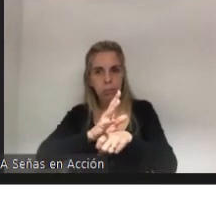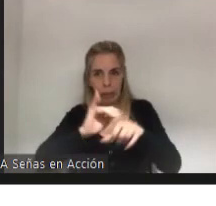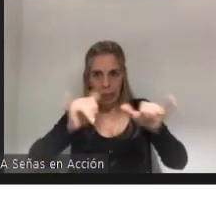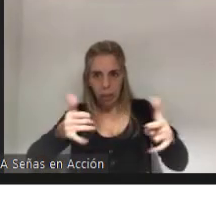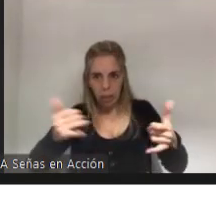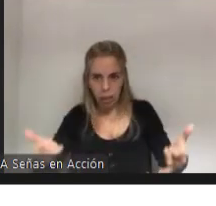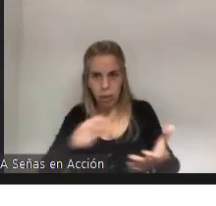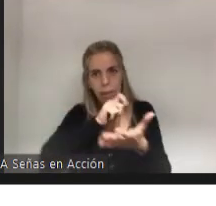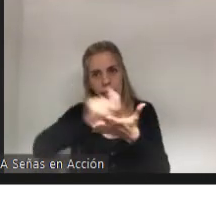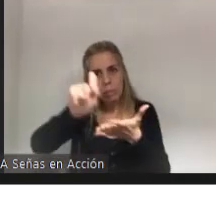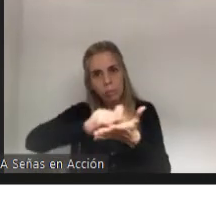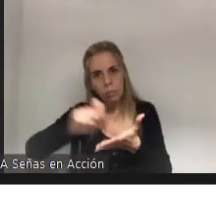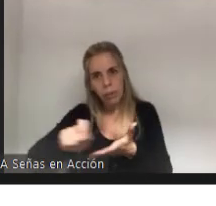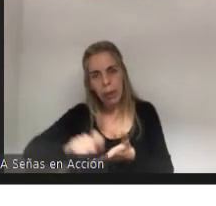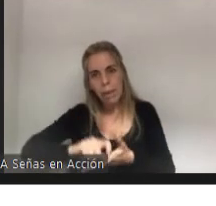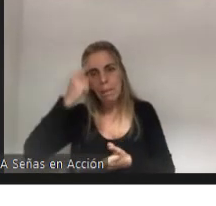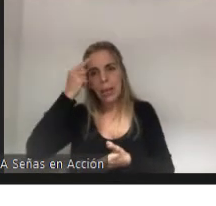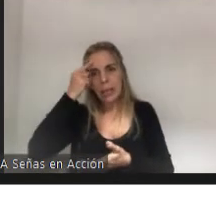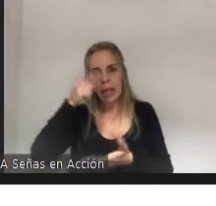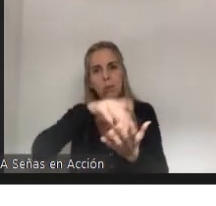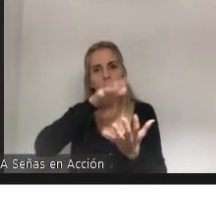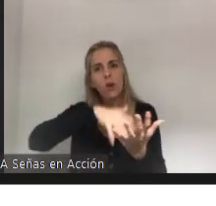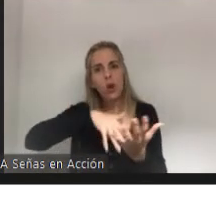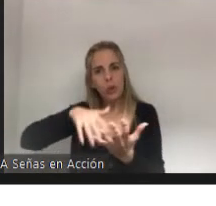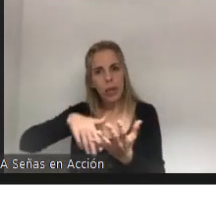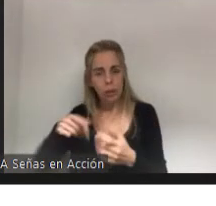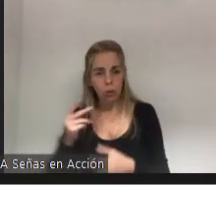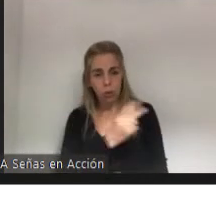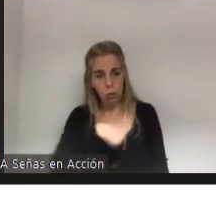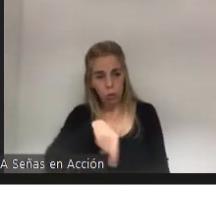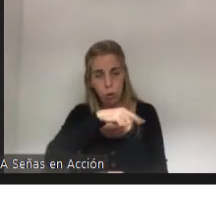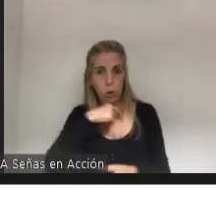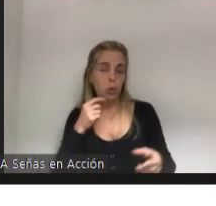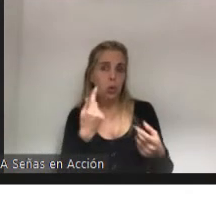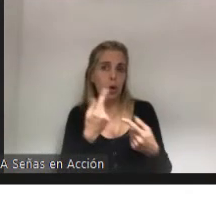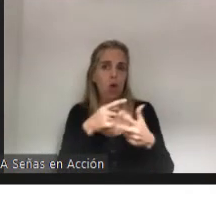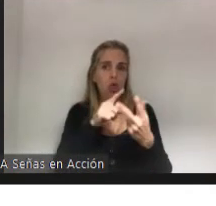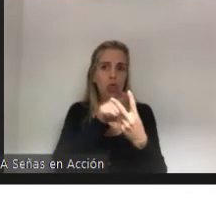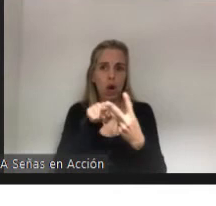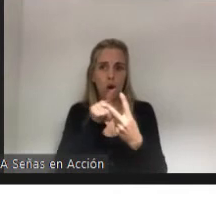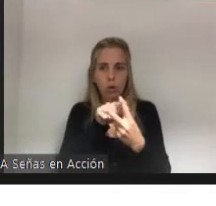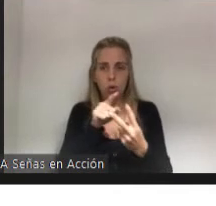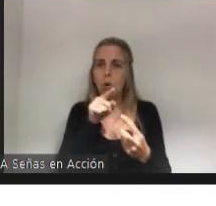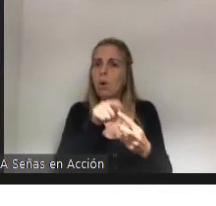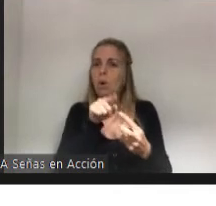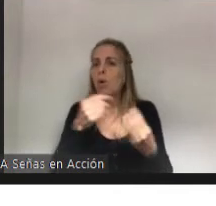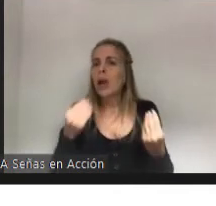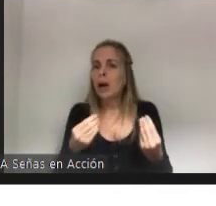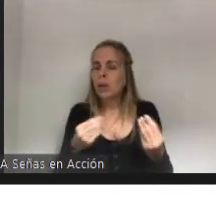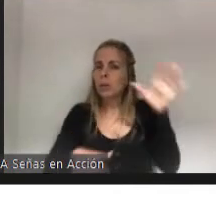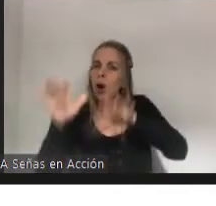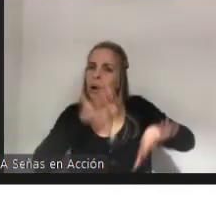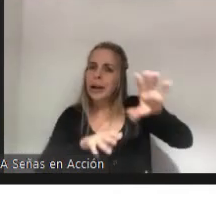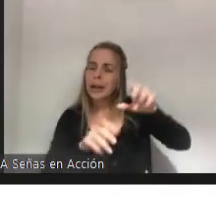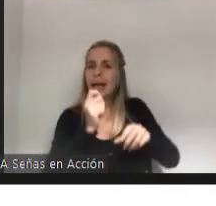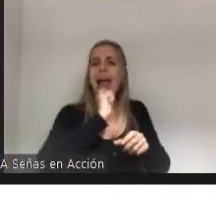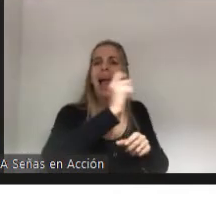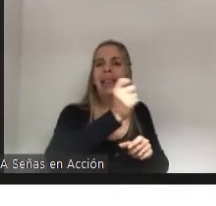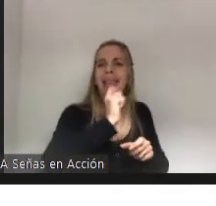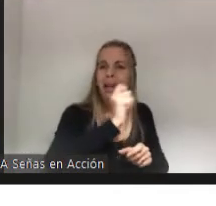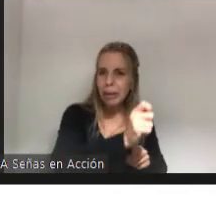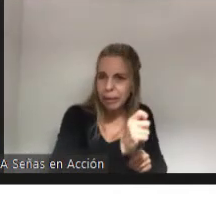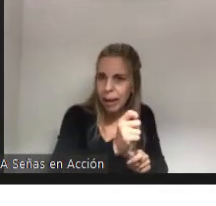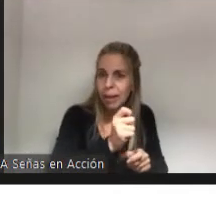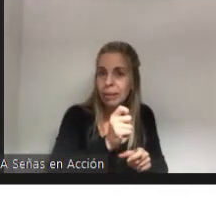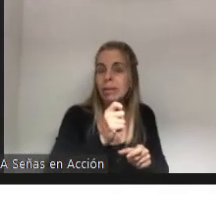are working and thinking, then we did two things about it. On the one hand, we carried out